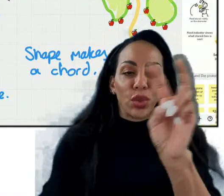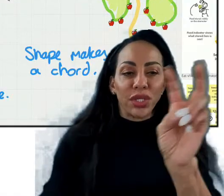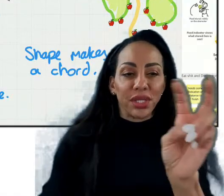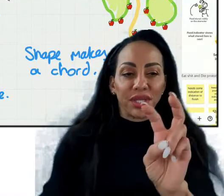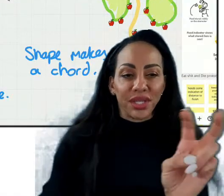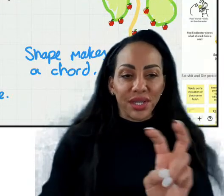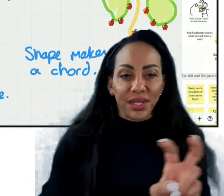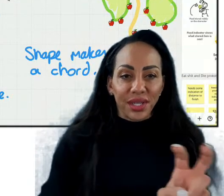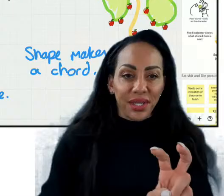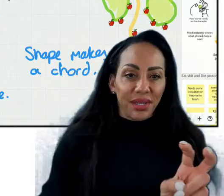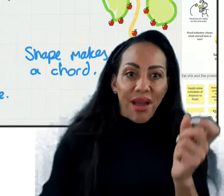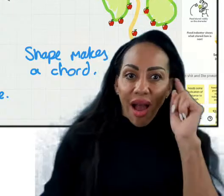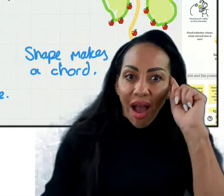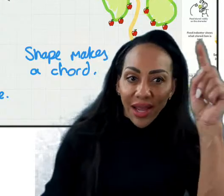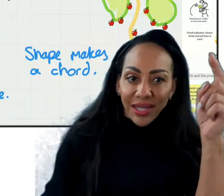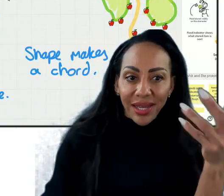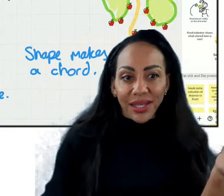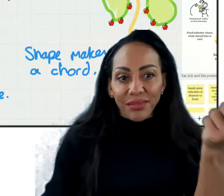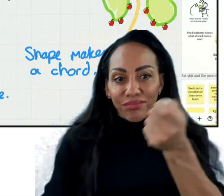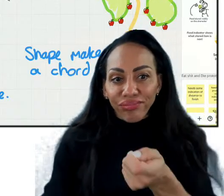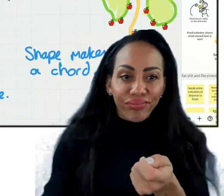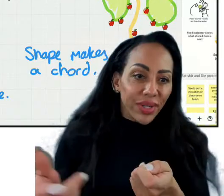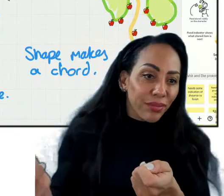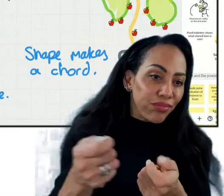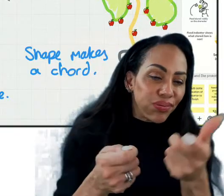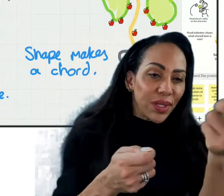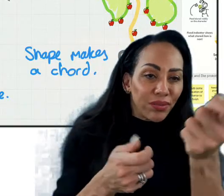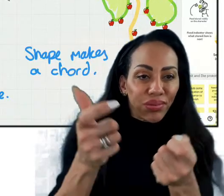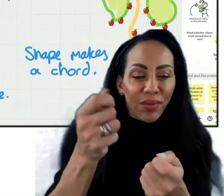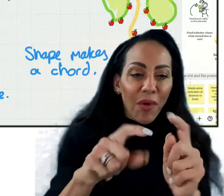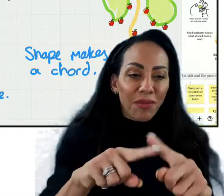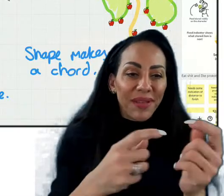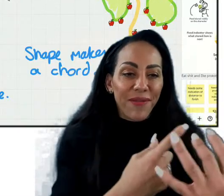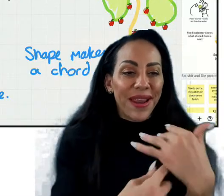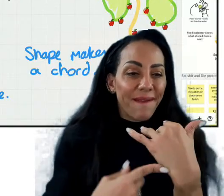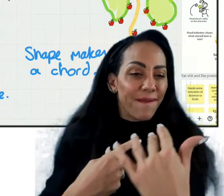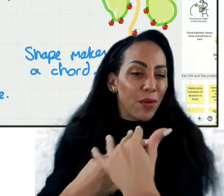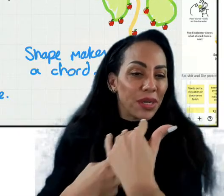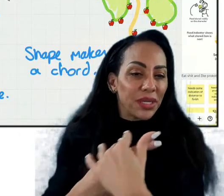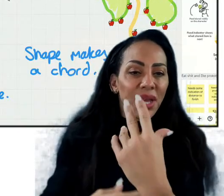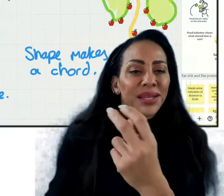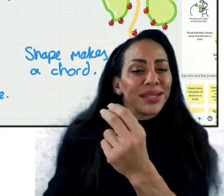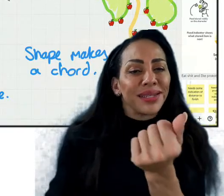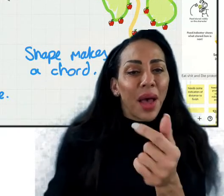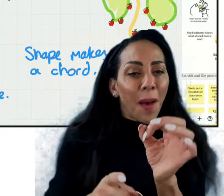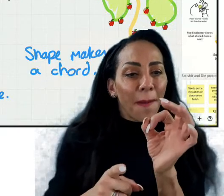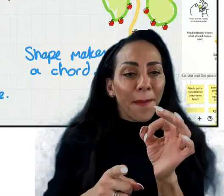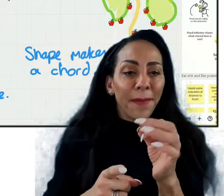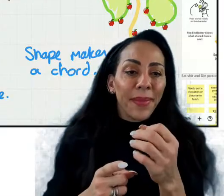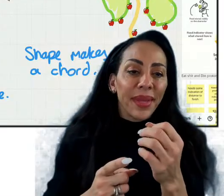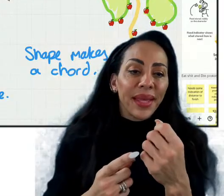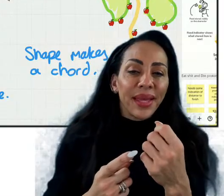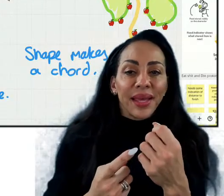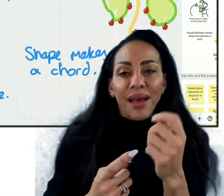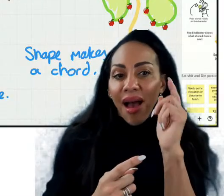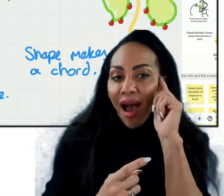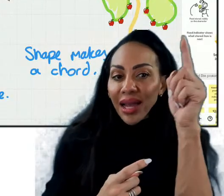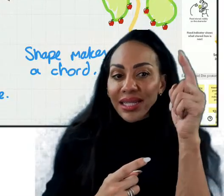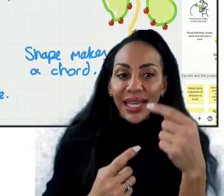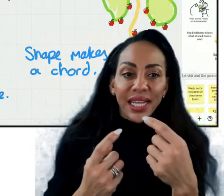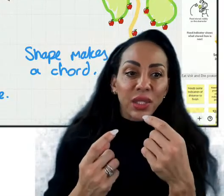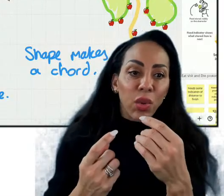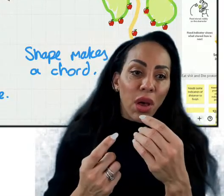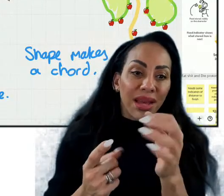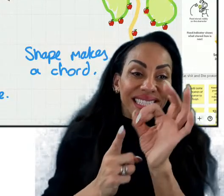bring ideas together from the influences that we had. Some were quite detailed, some were quite vague, but there's